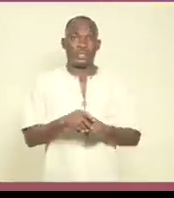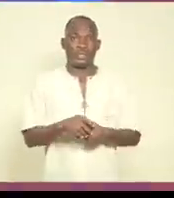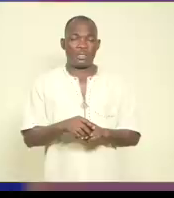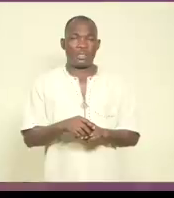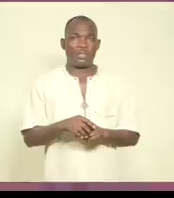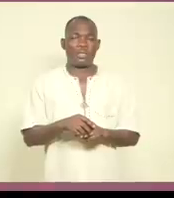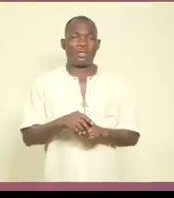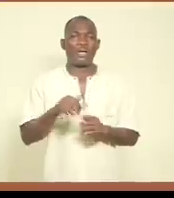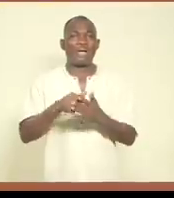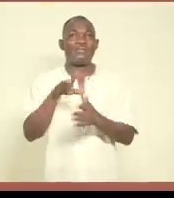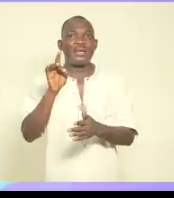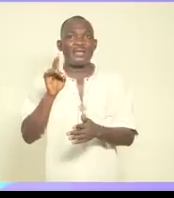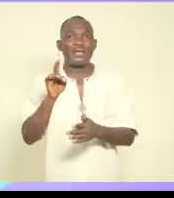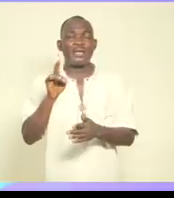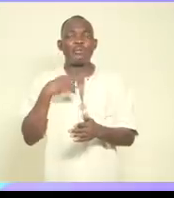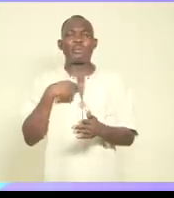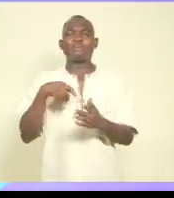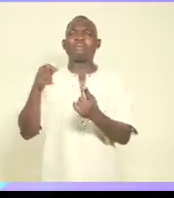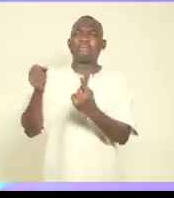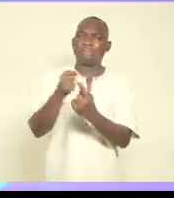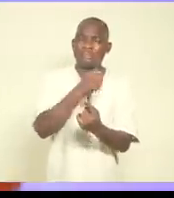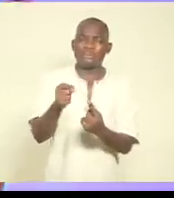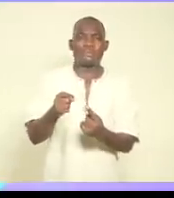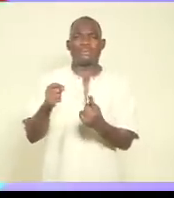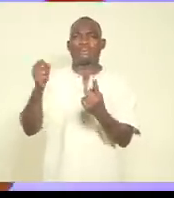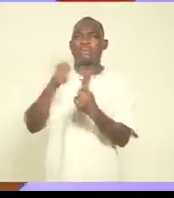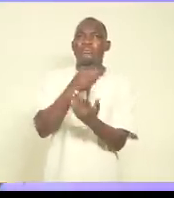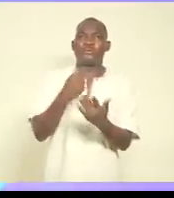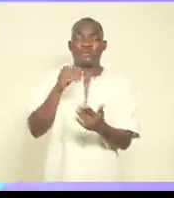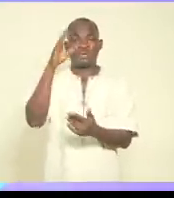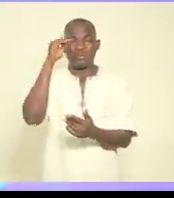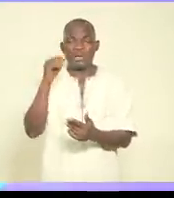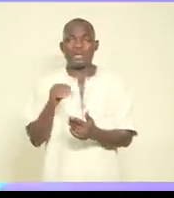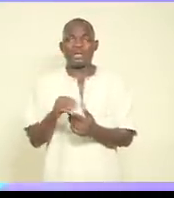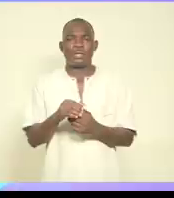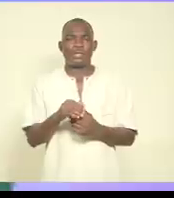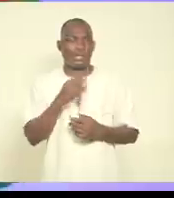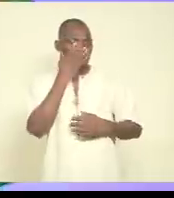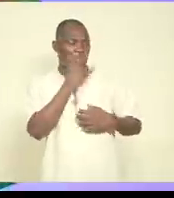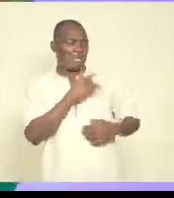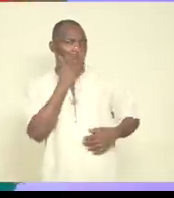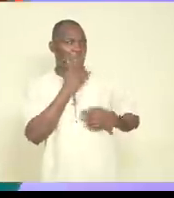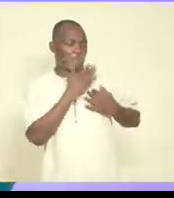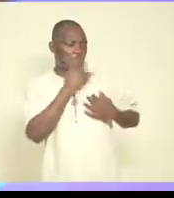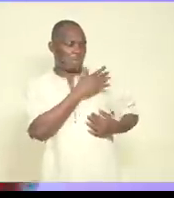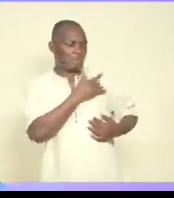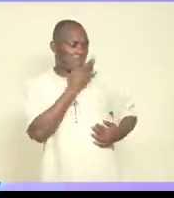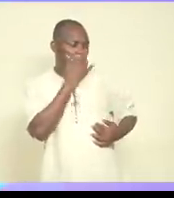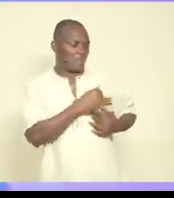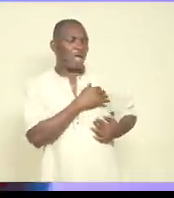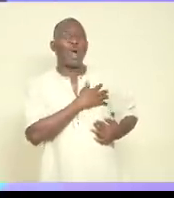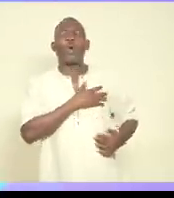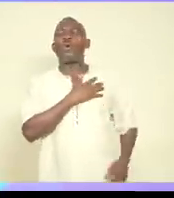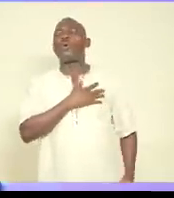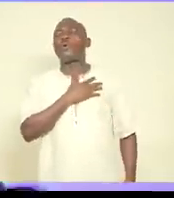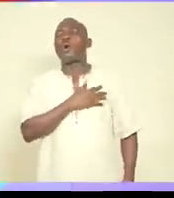Thank you all for this award. And it belongs to all of us. Rising up and advocating